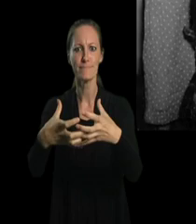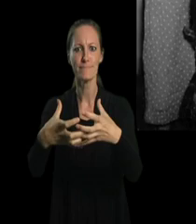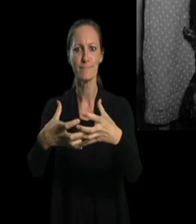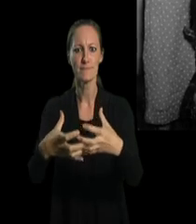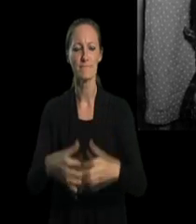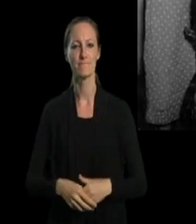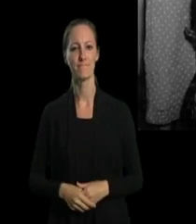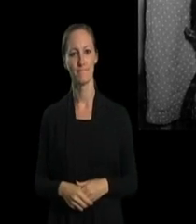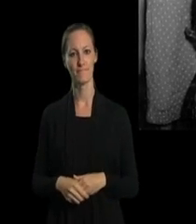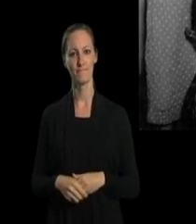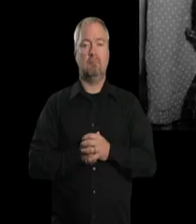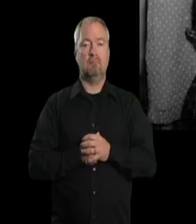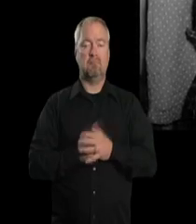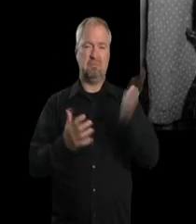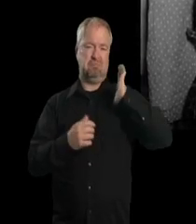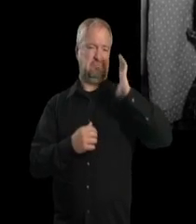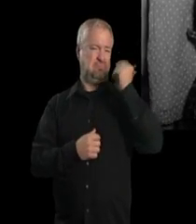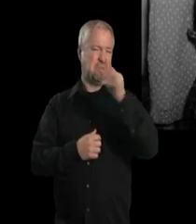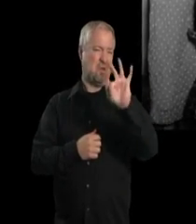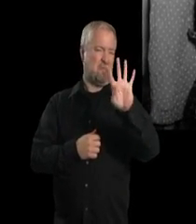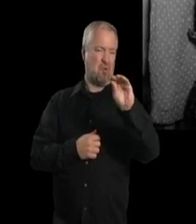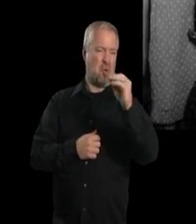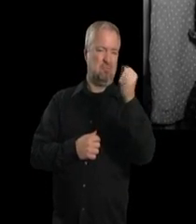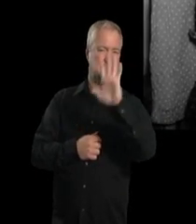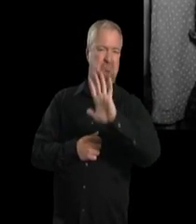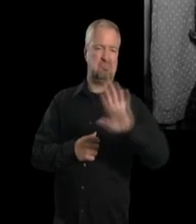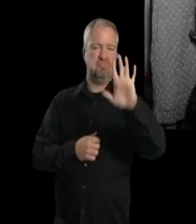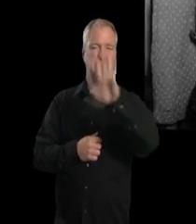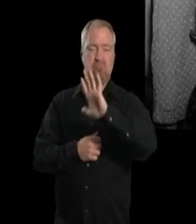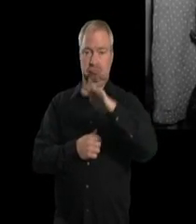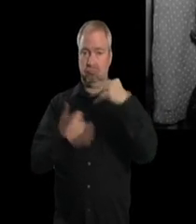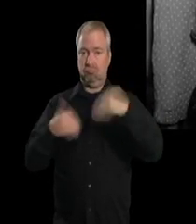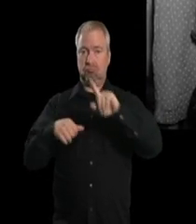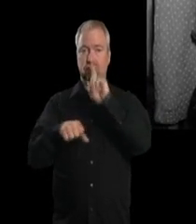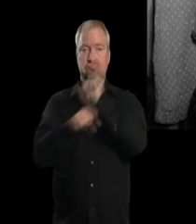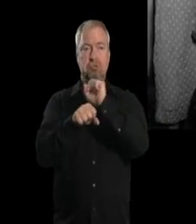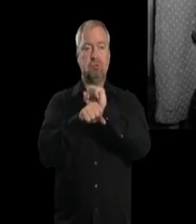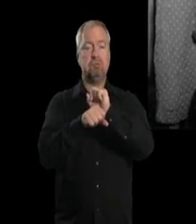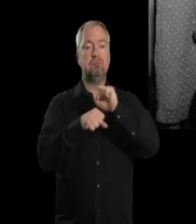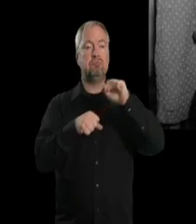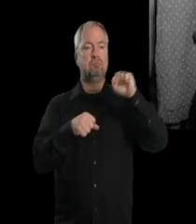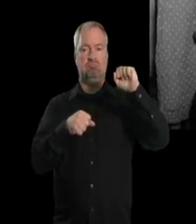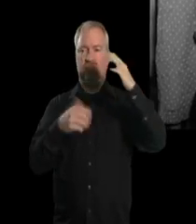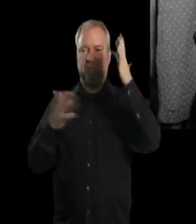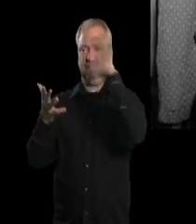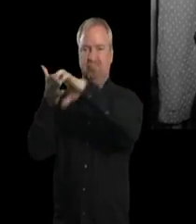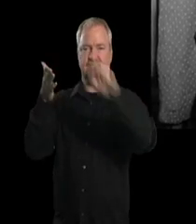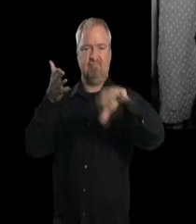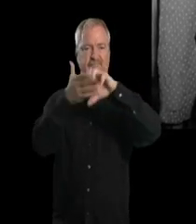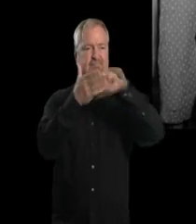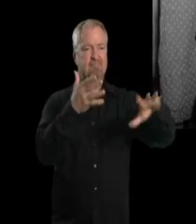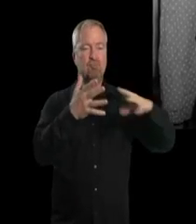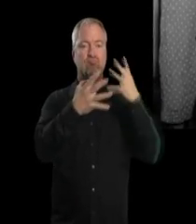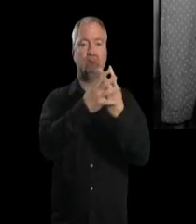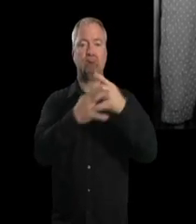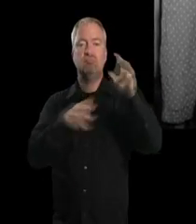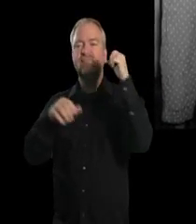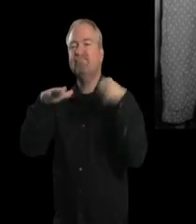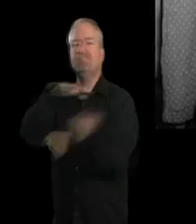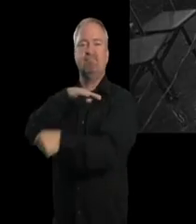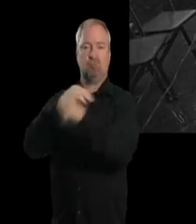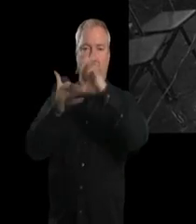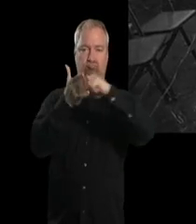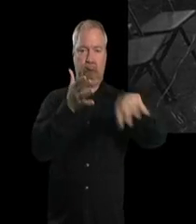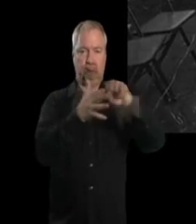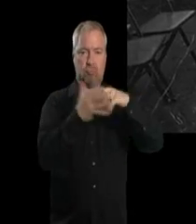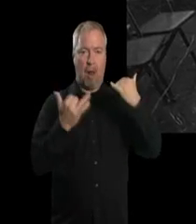candles. In the mid to late 1940s, when we began the deinstitutionalization movement, that it became